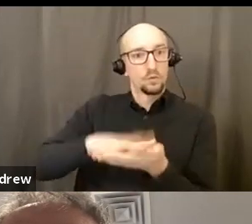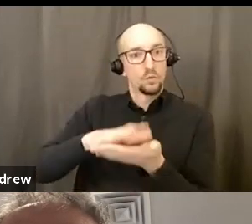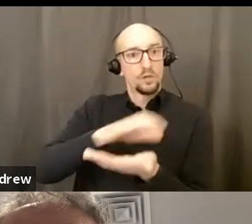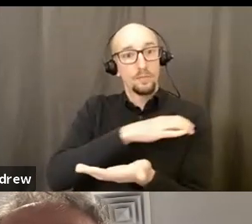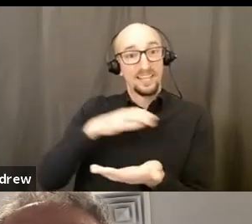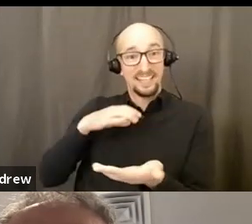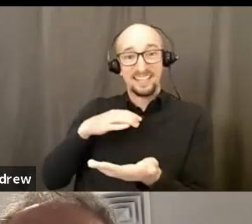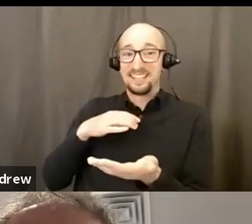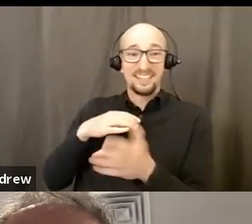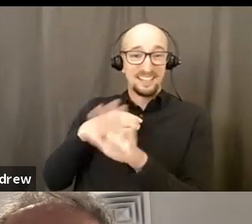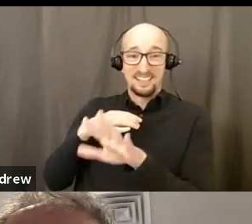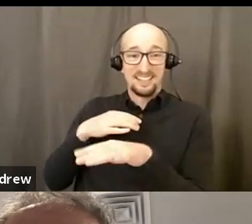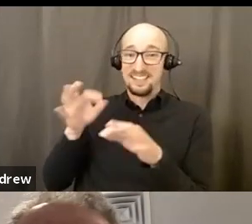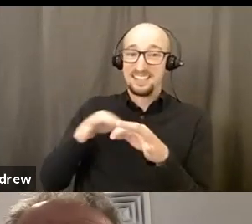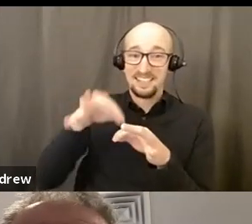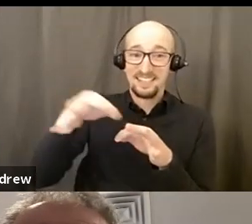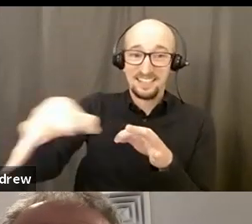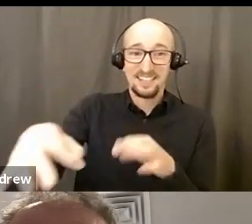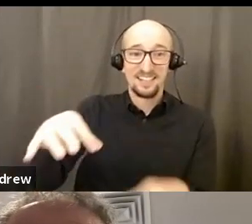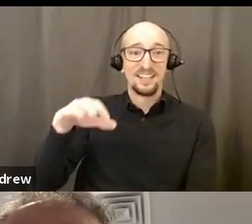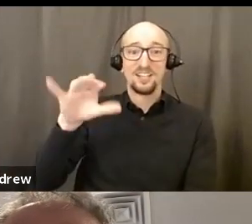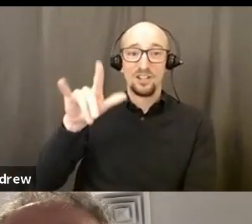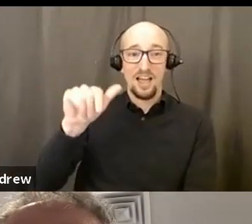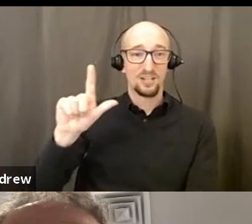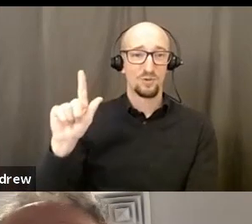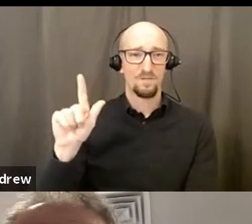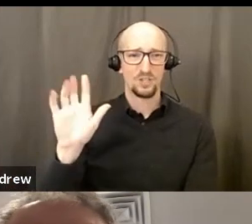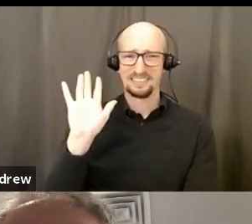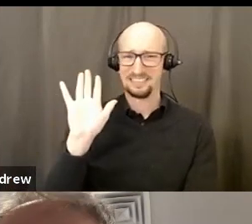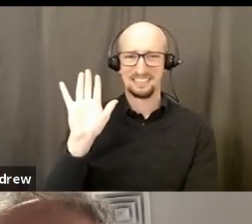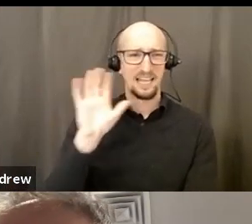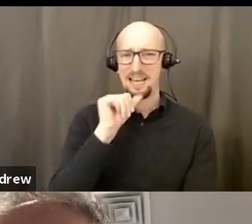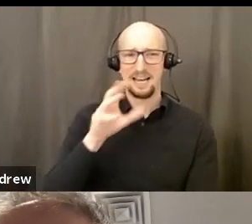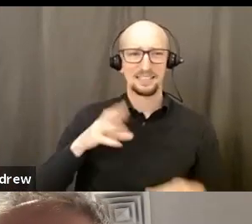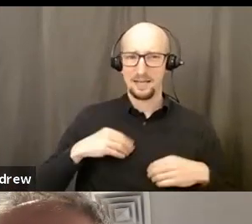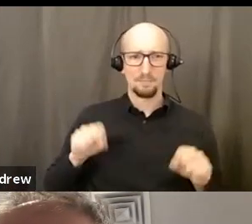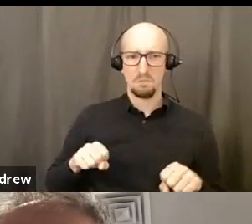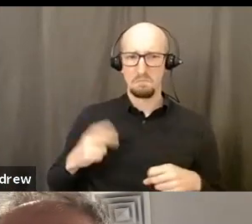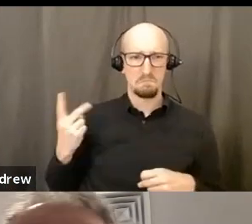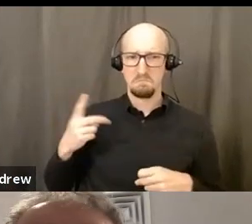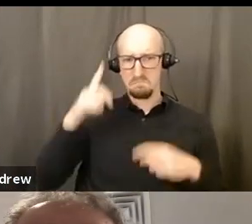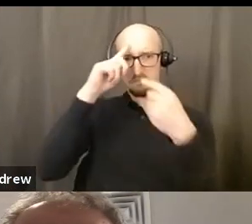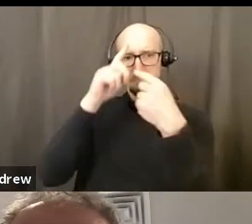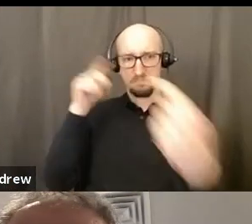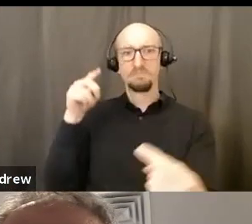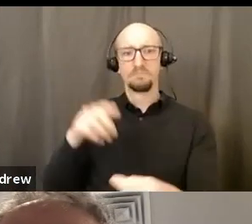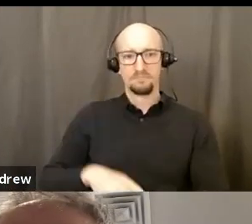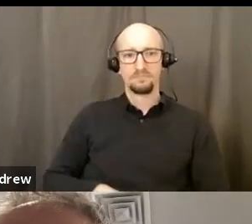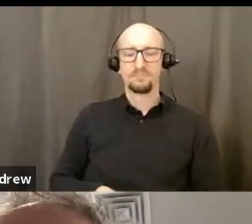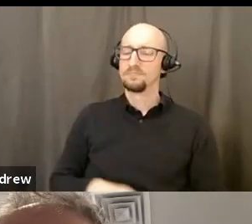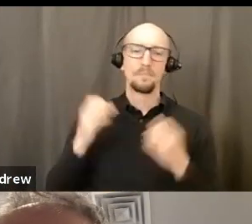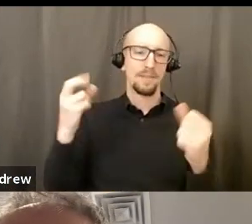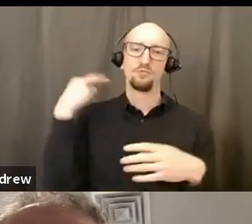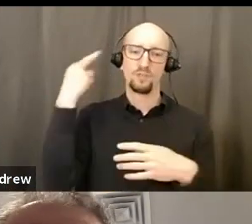the 21st is not an acceptable issue for the two of us for a whole host of